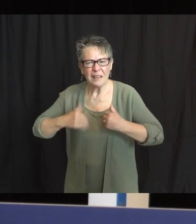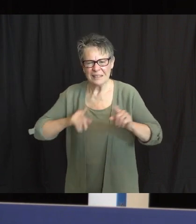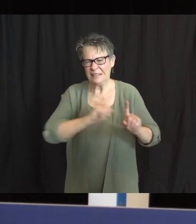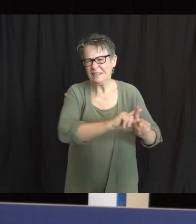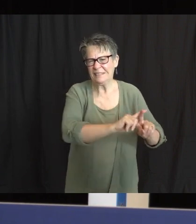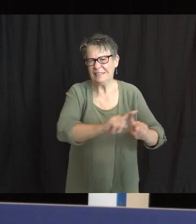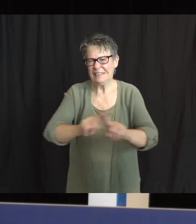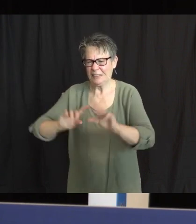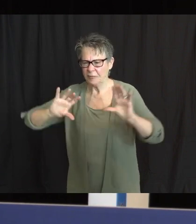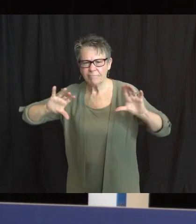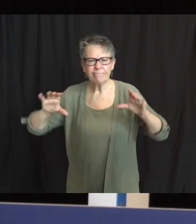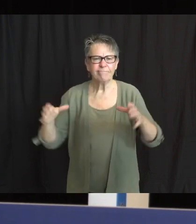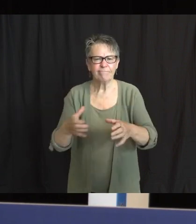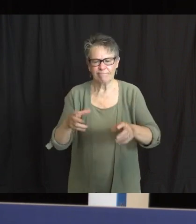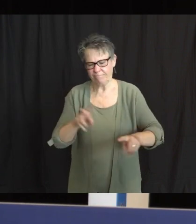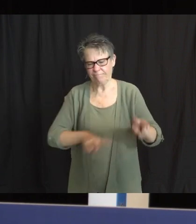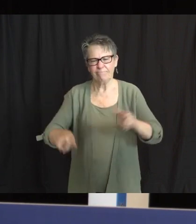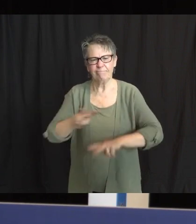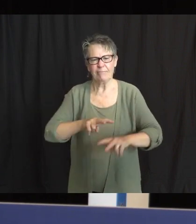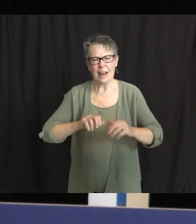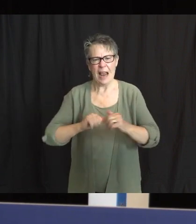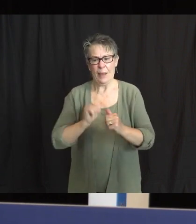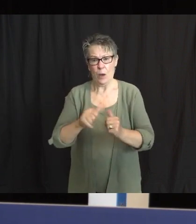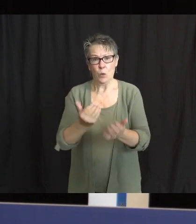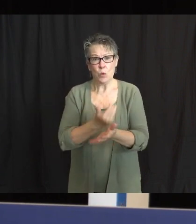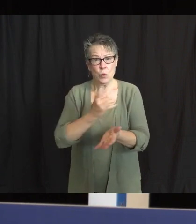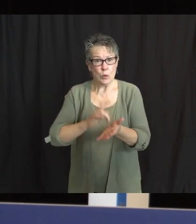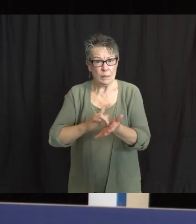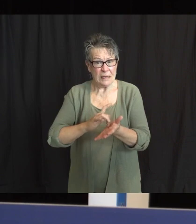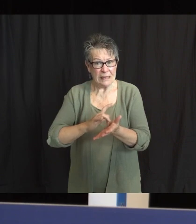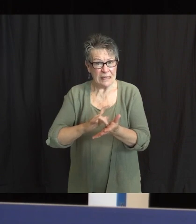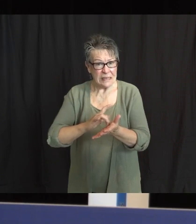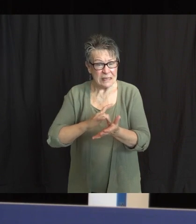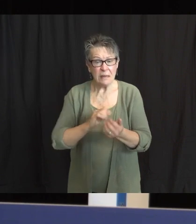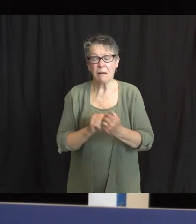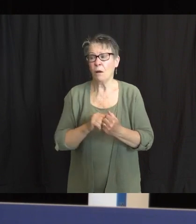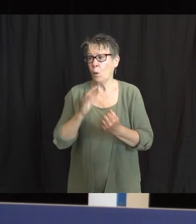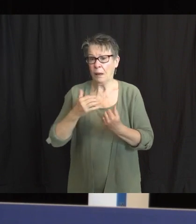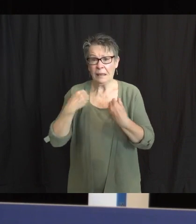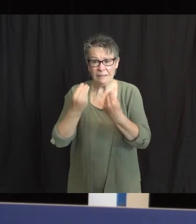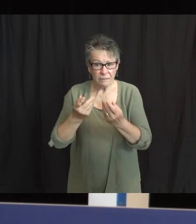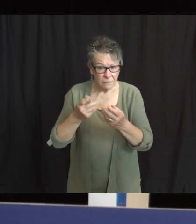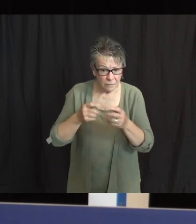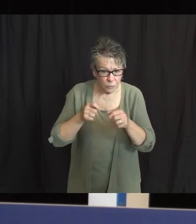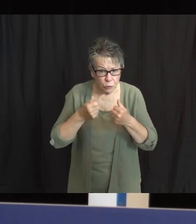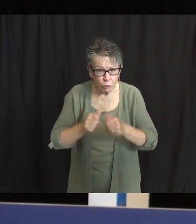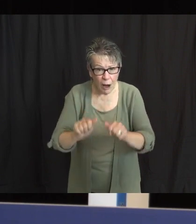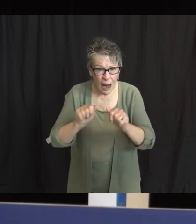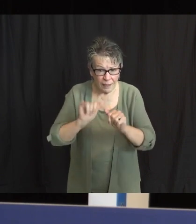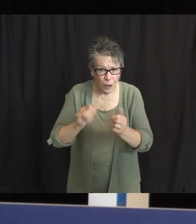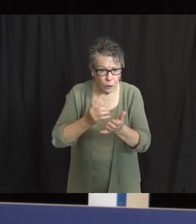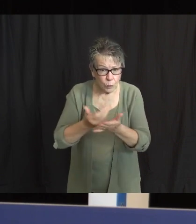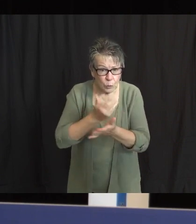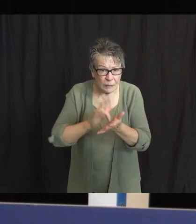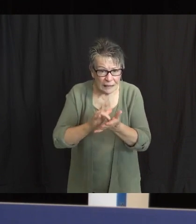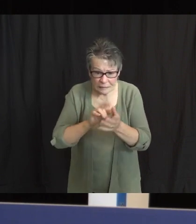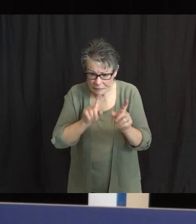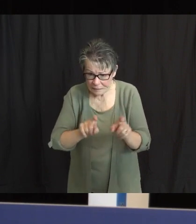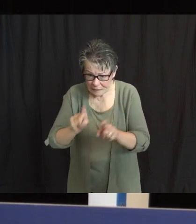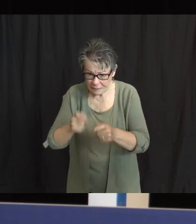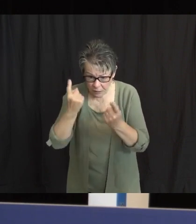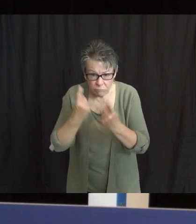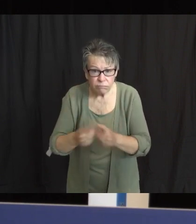Gilead's clinical trials or under their expanded use program or their compassionate use program. The RAC, or Remdesivir Advisory